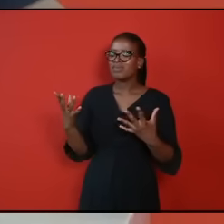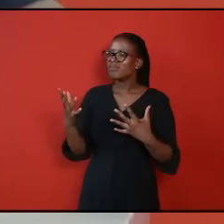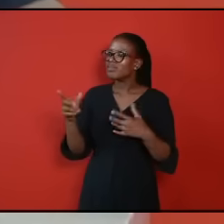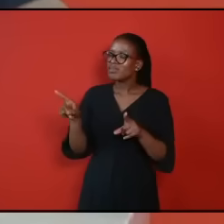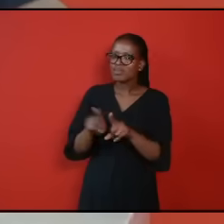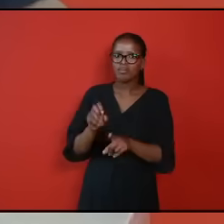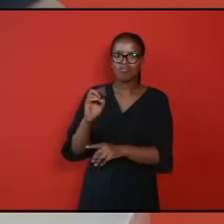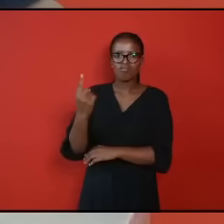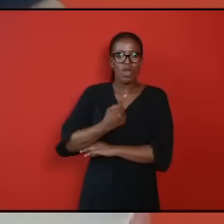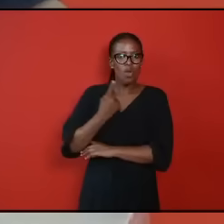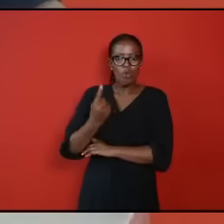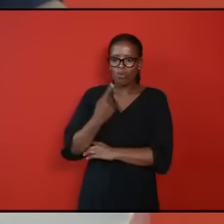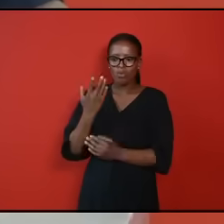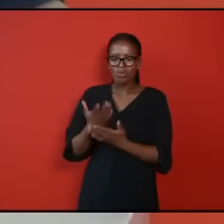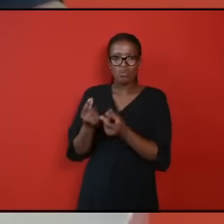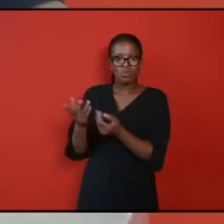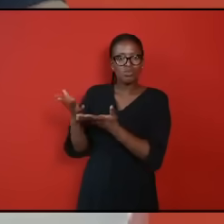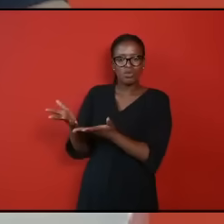don't do that.